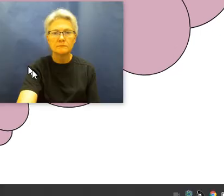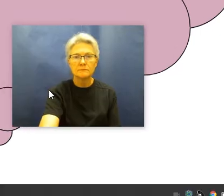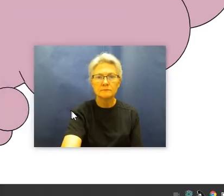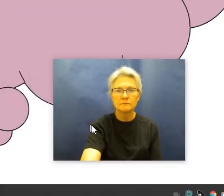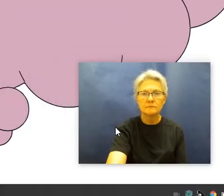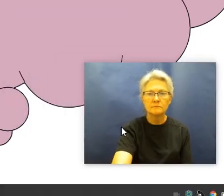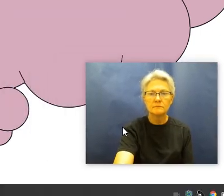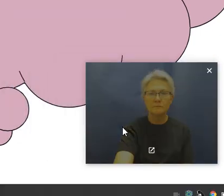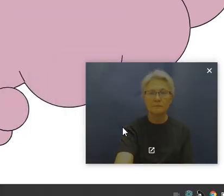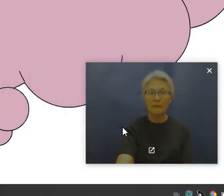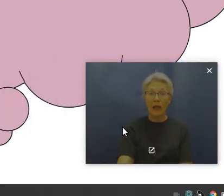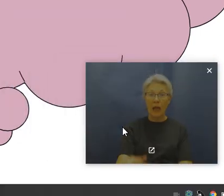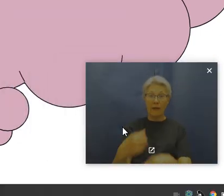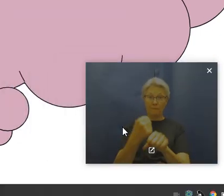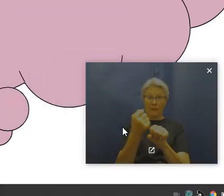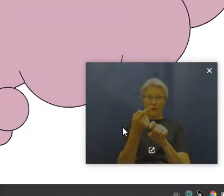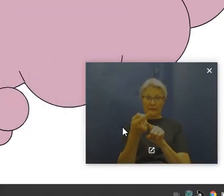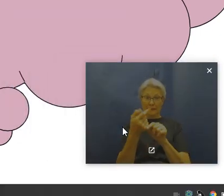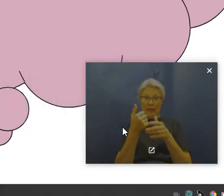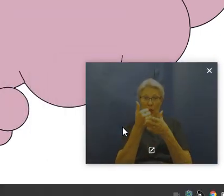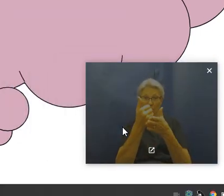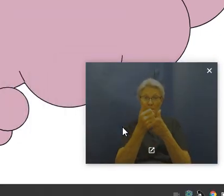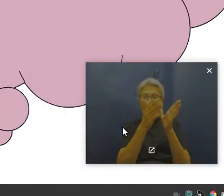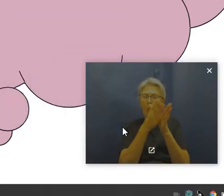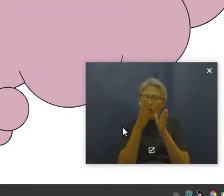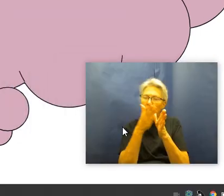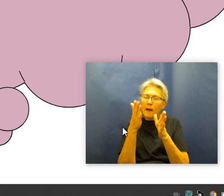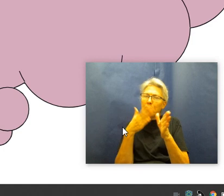I've created this to help me organize